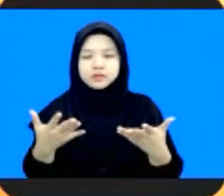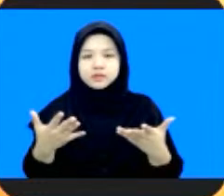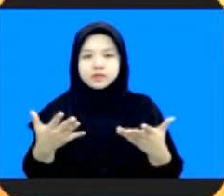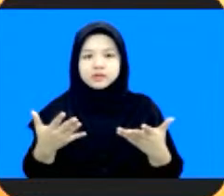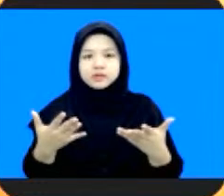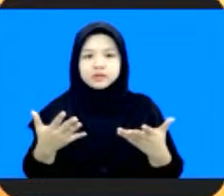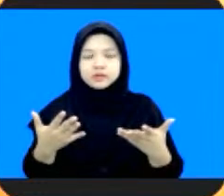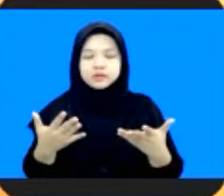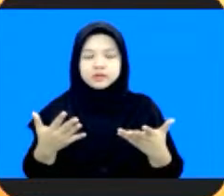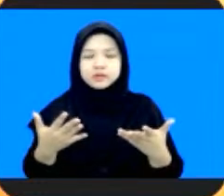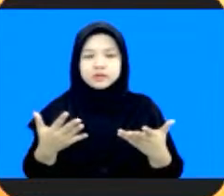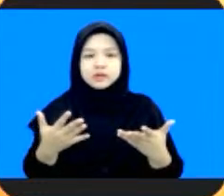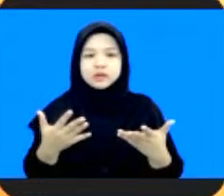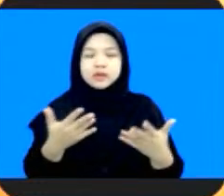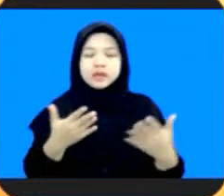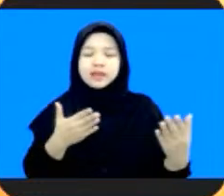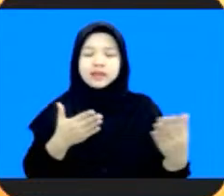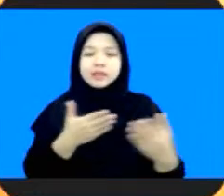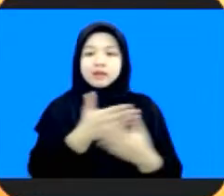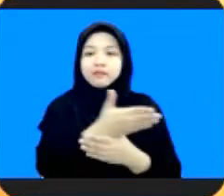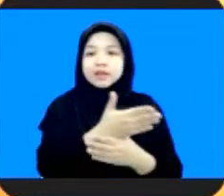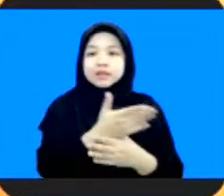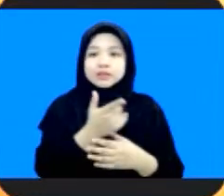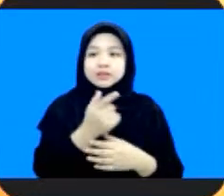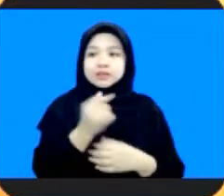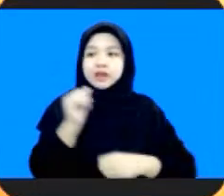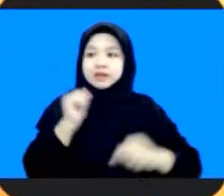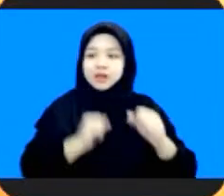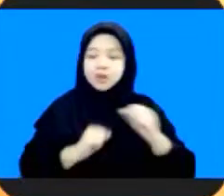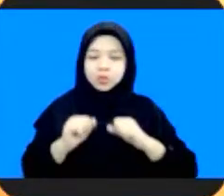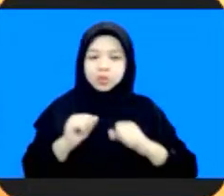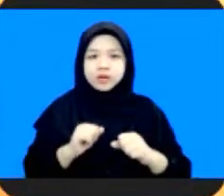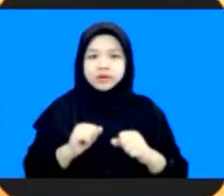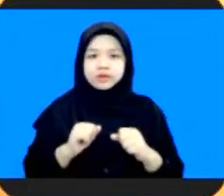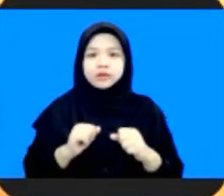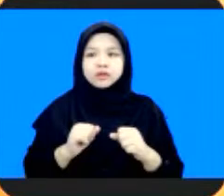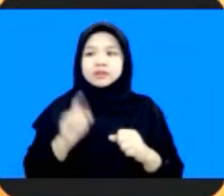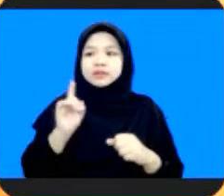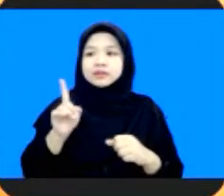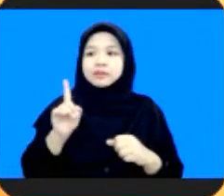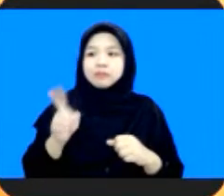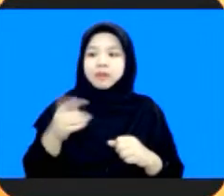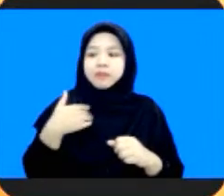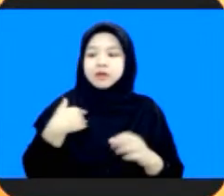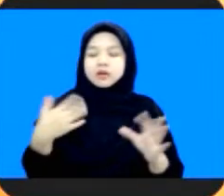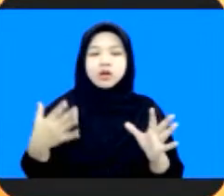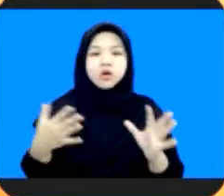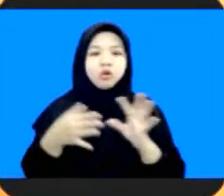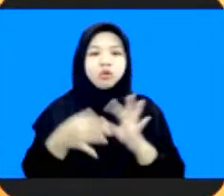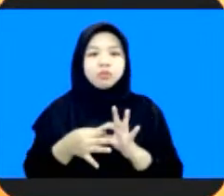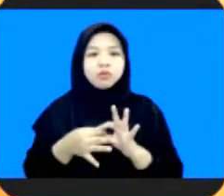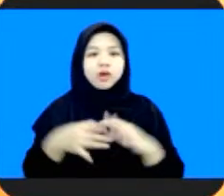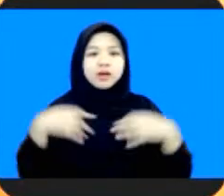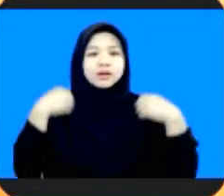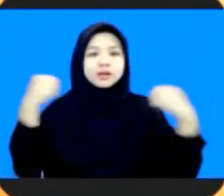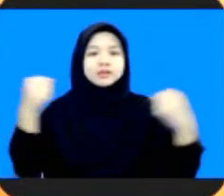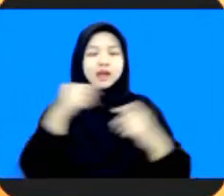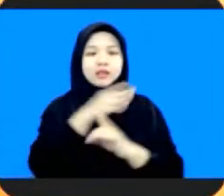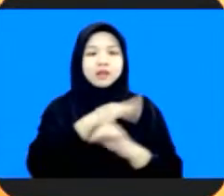immunization, the evidence is there. It's clear that this is a public health, effective public health intervention.